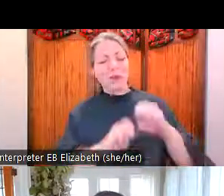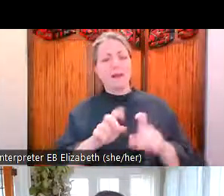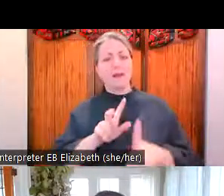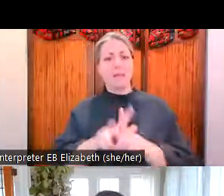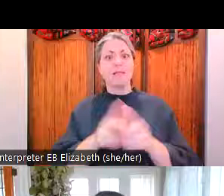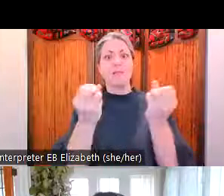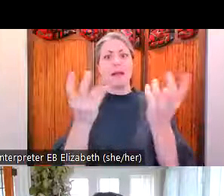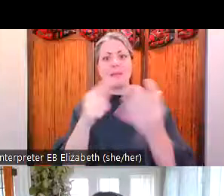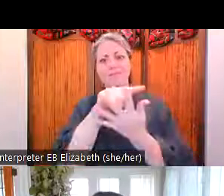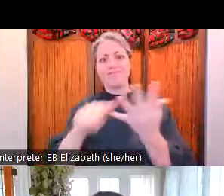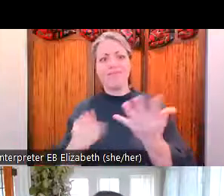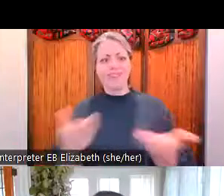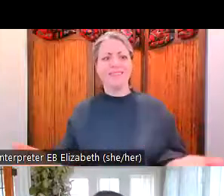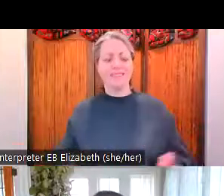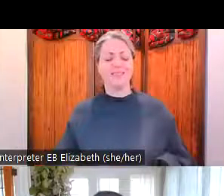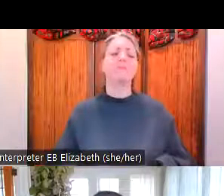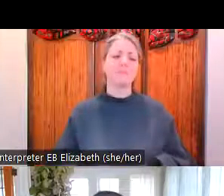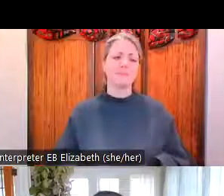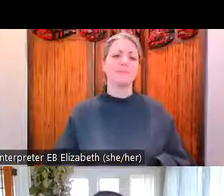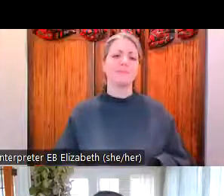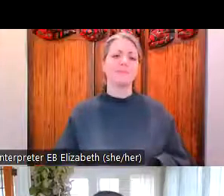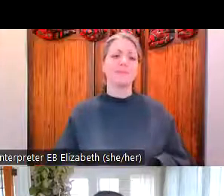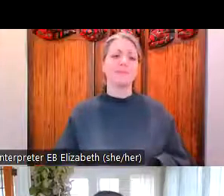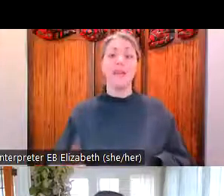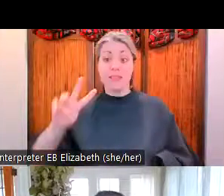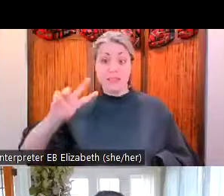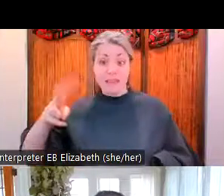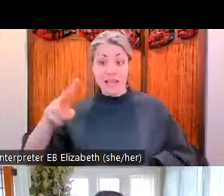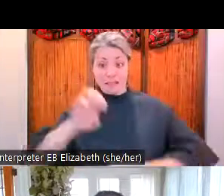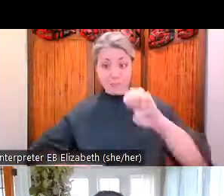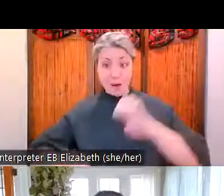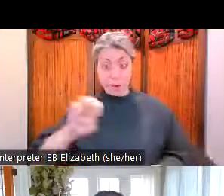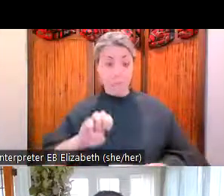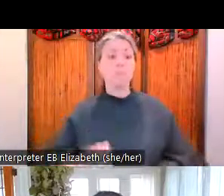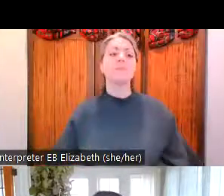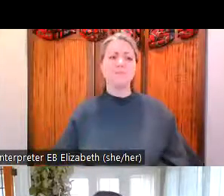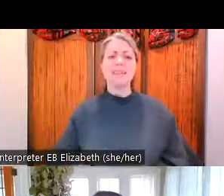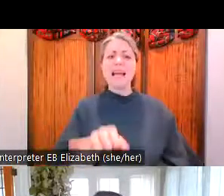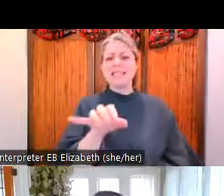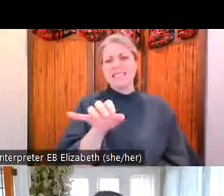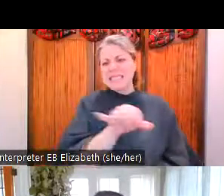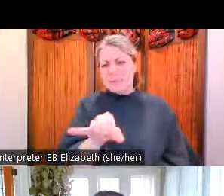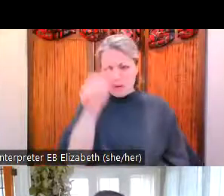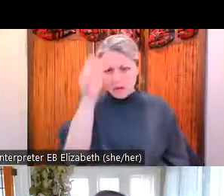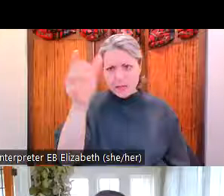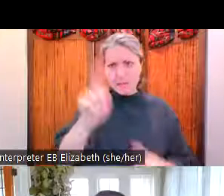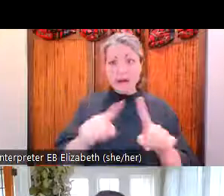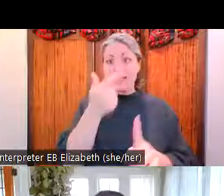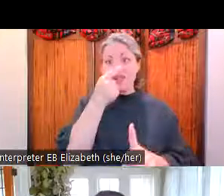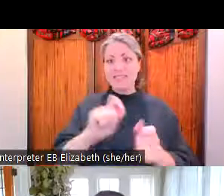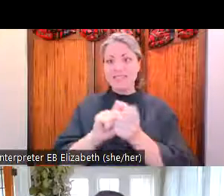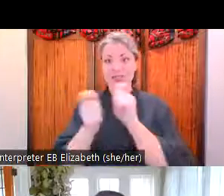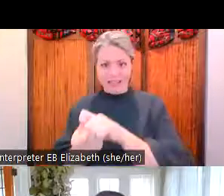And in the second experiment, it's the same thing, but there's an interesting twist, right? The 3-year-olds